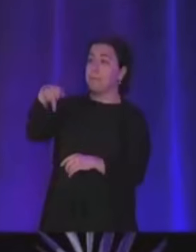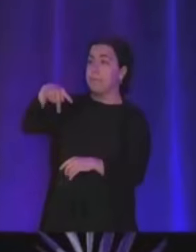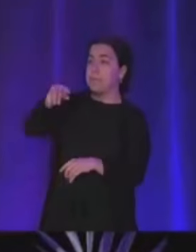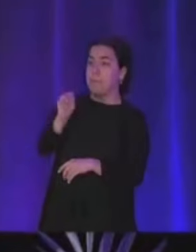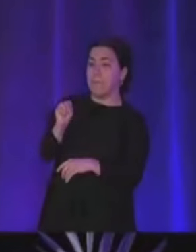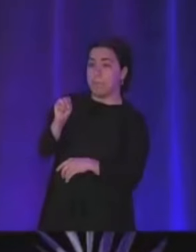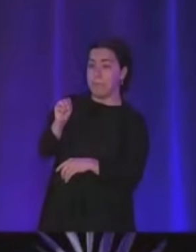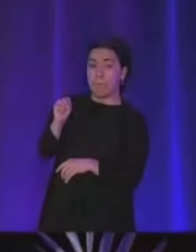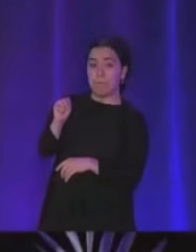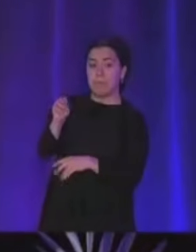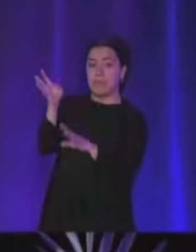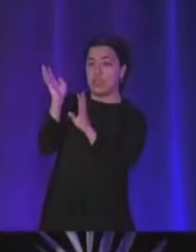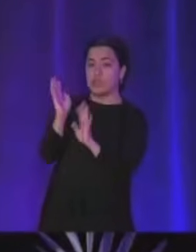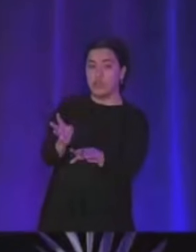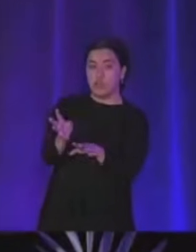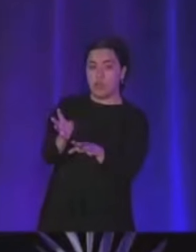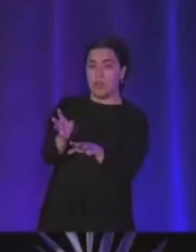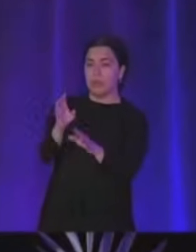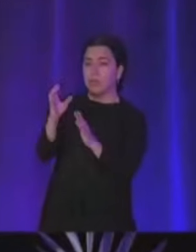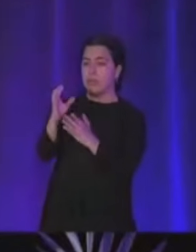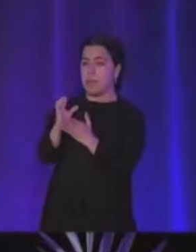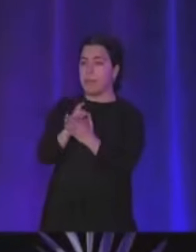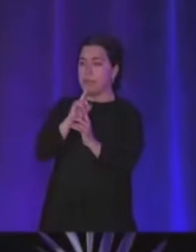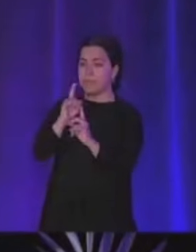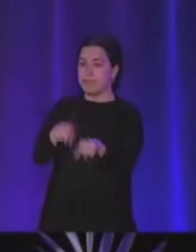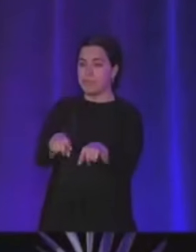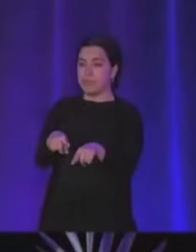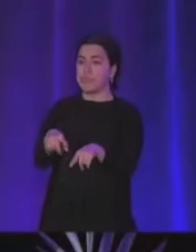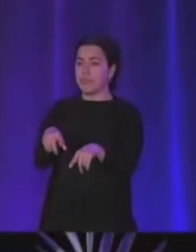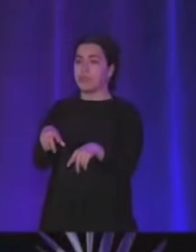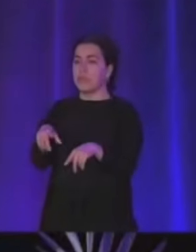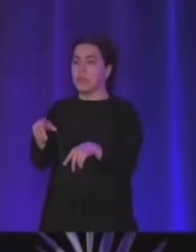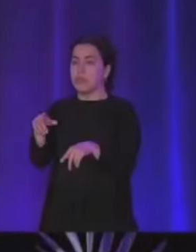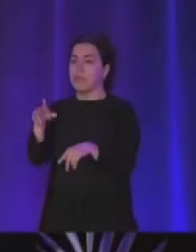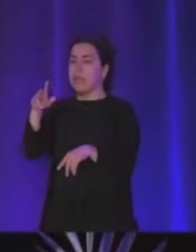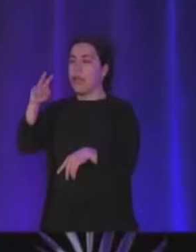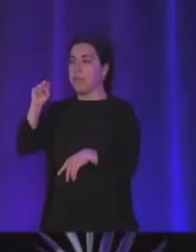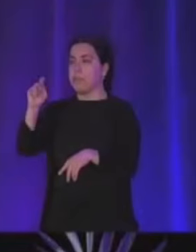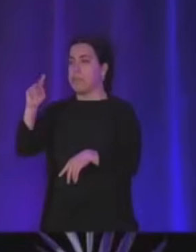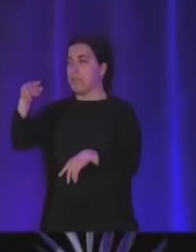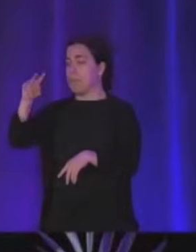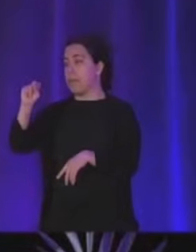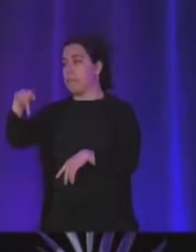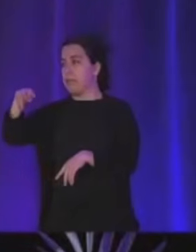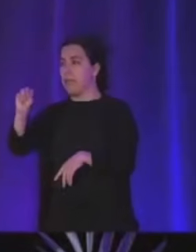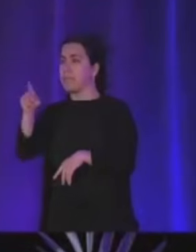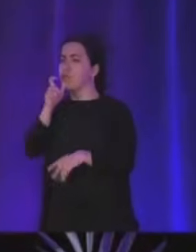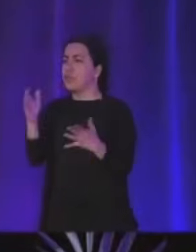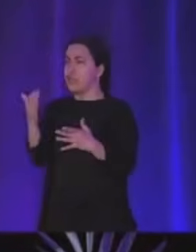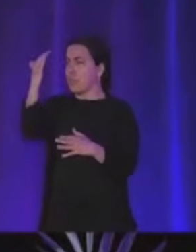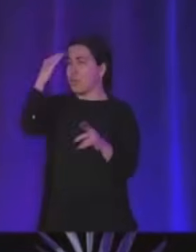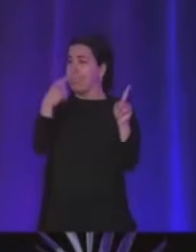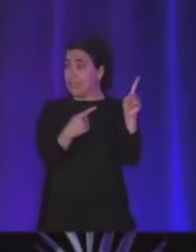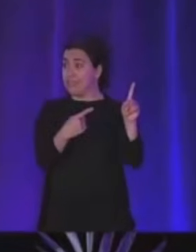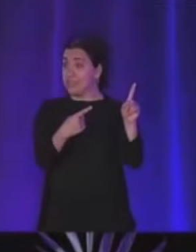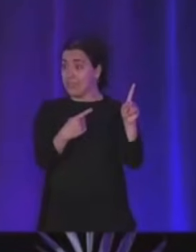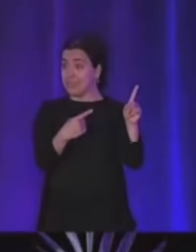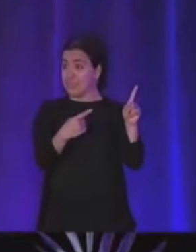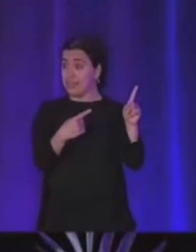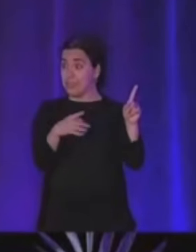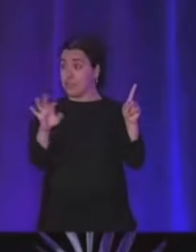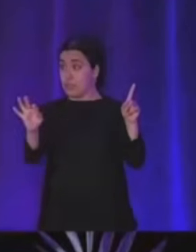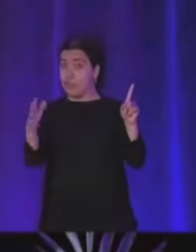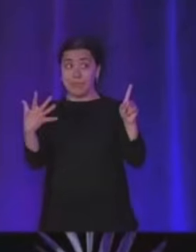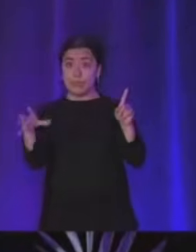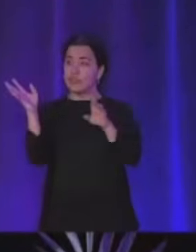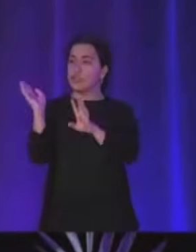bones basic way of setting up Prettier. Has anyone done this exact set of scripts before? Just curious. Yeah, a few people. Yeah, you've done this. All right. You've